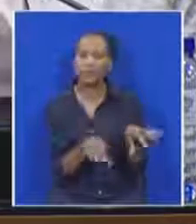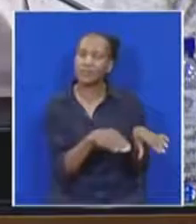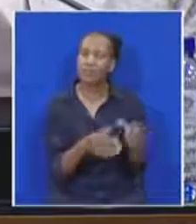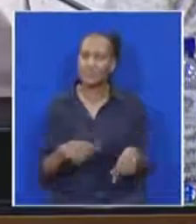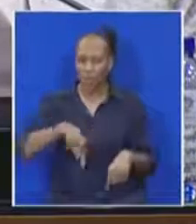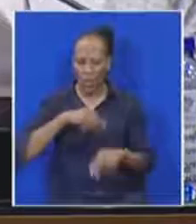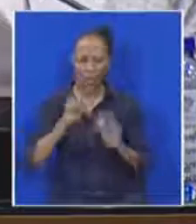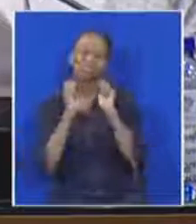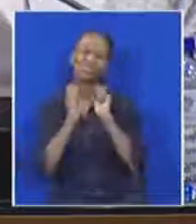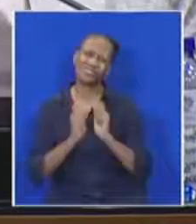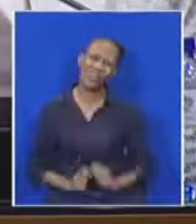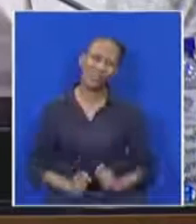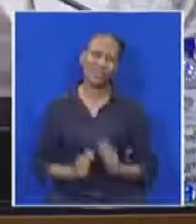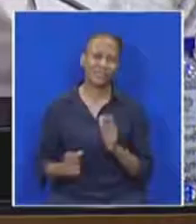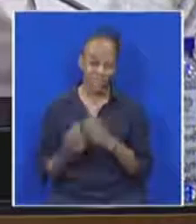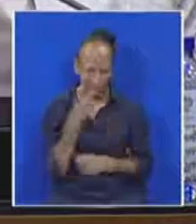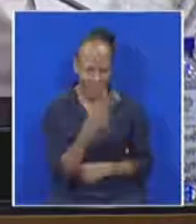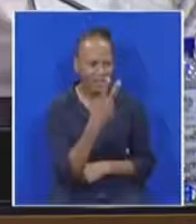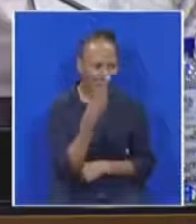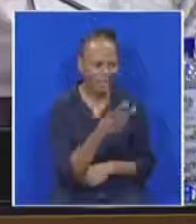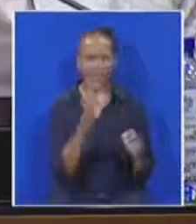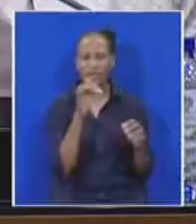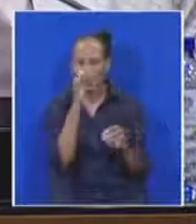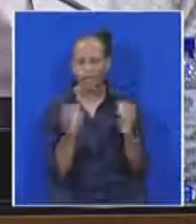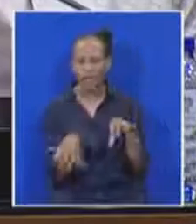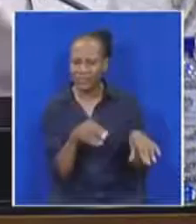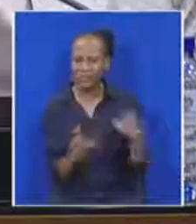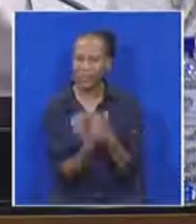of order. Angikuzwa ukuthi uthini mina awusho kahle. Honorable members.